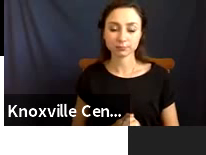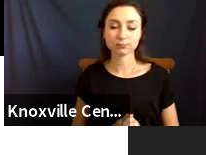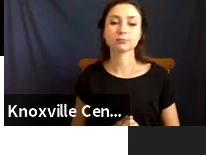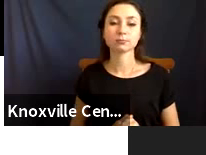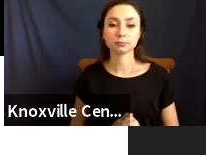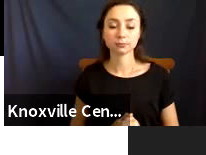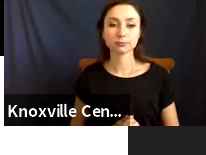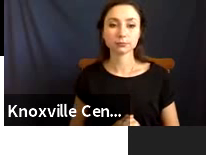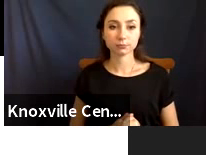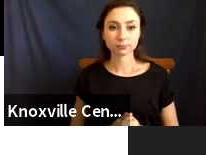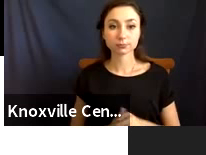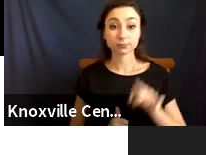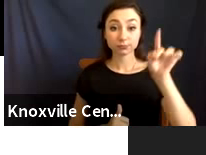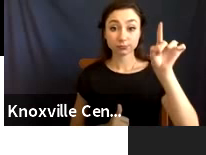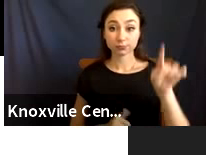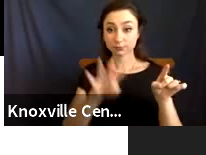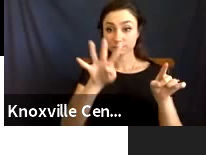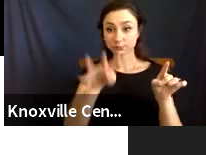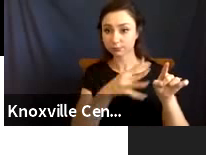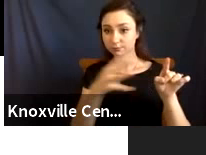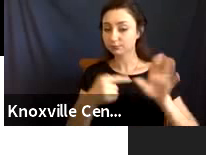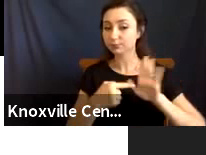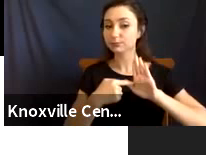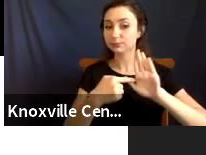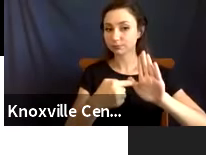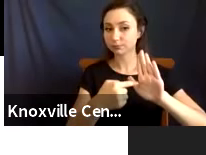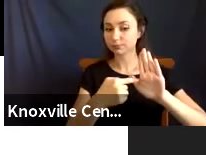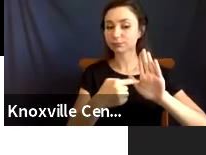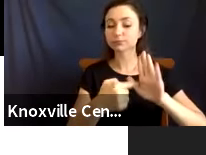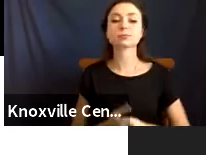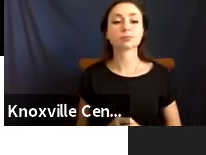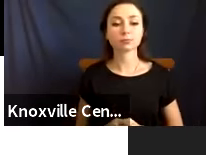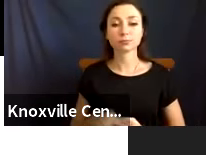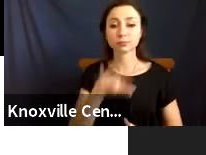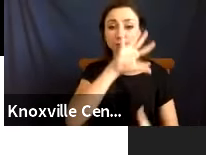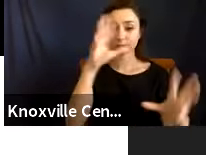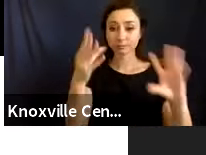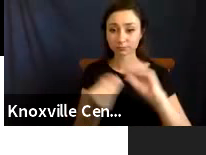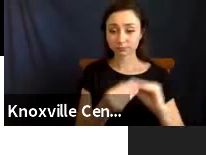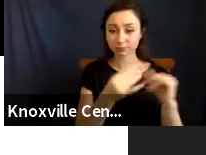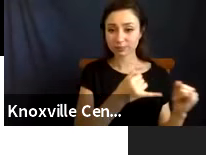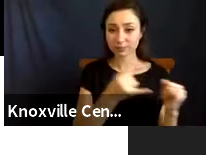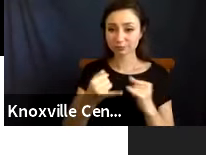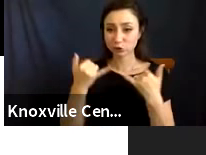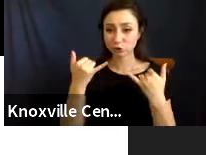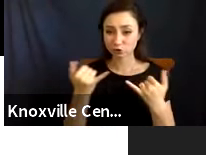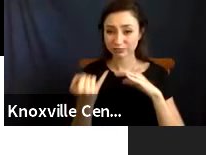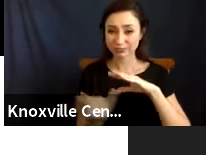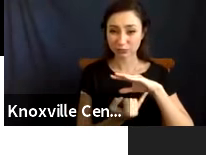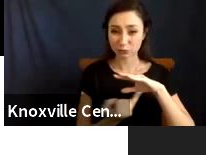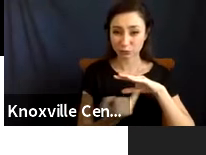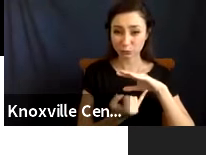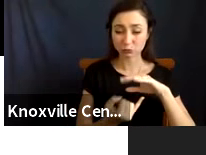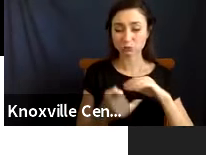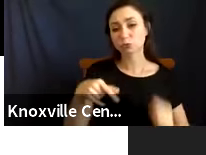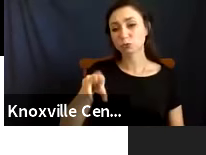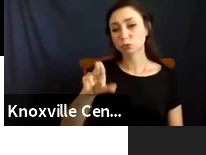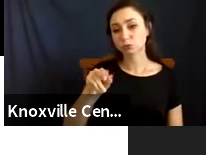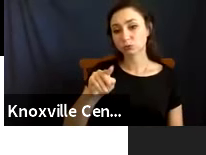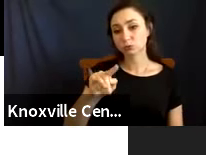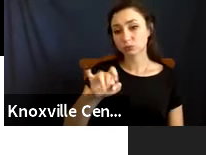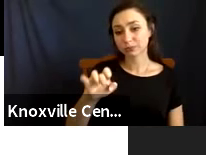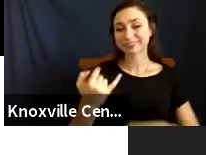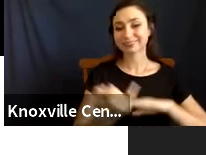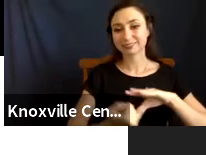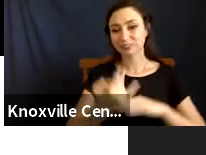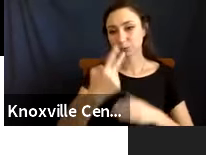So this graphic shows or represents the total number of individuals currently in quarantine and isolation. We have